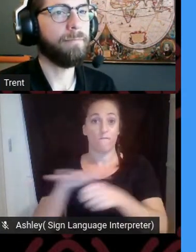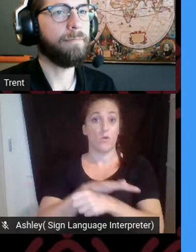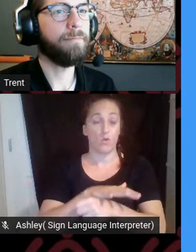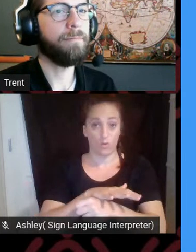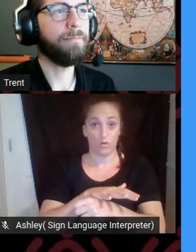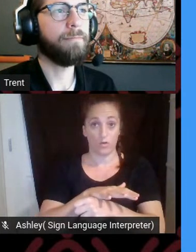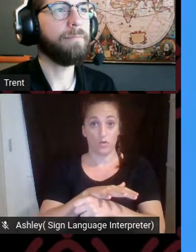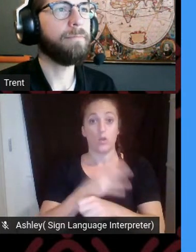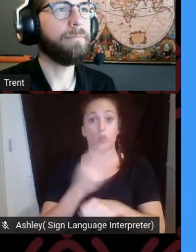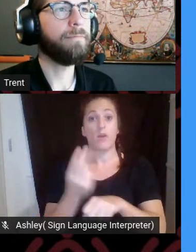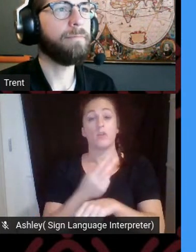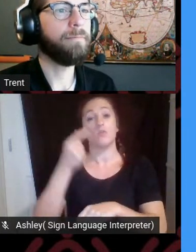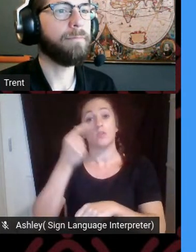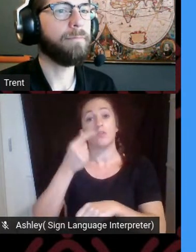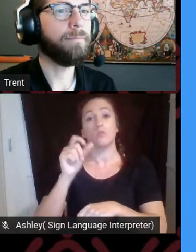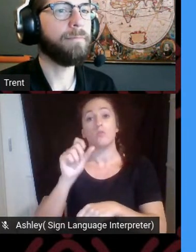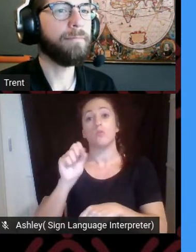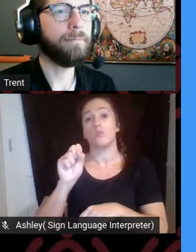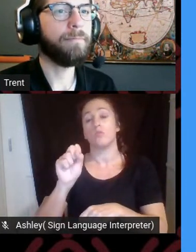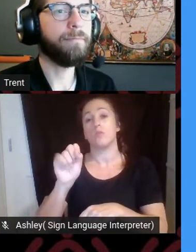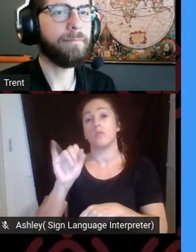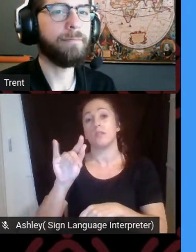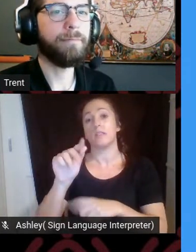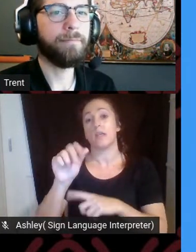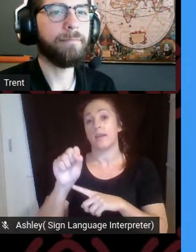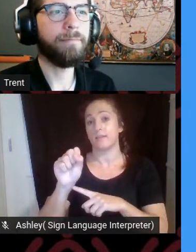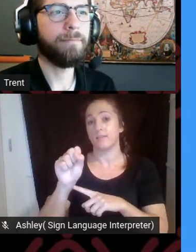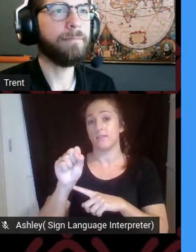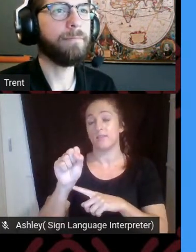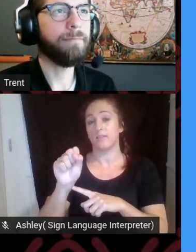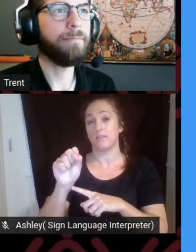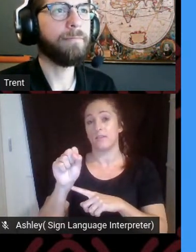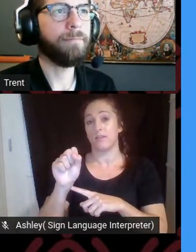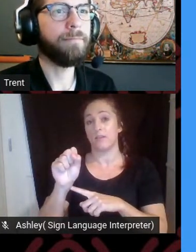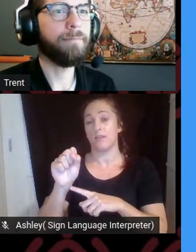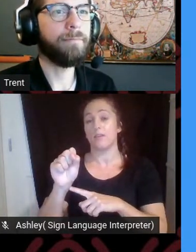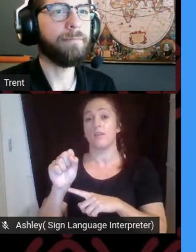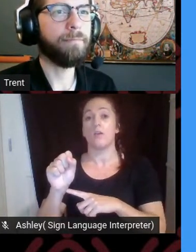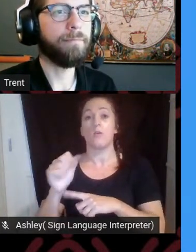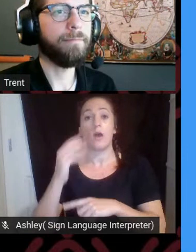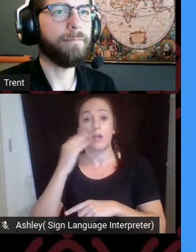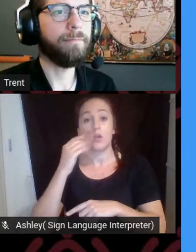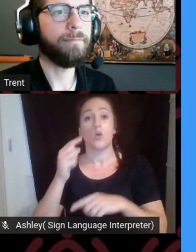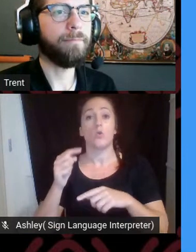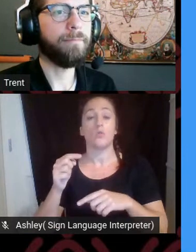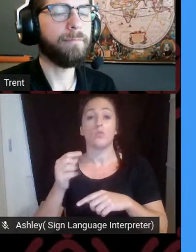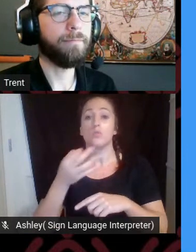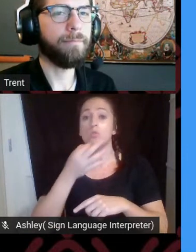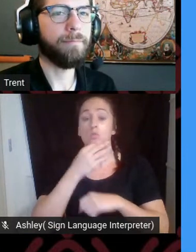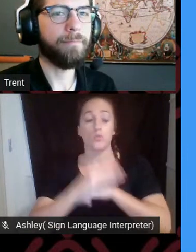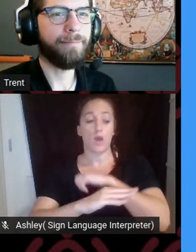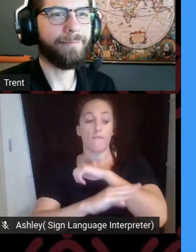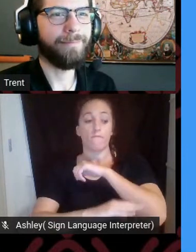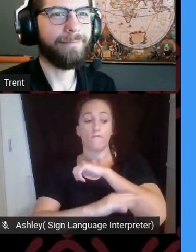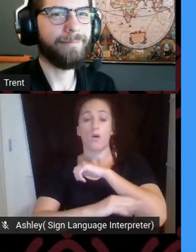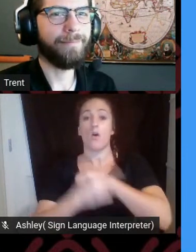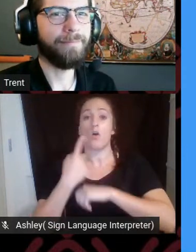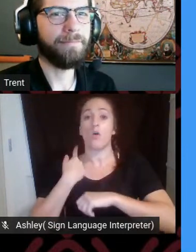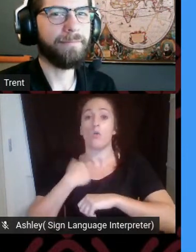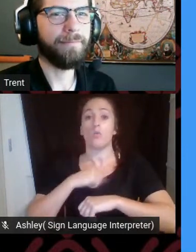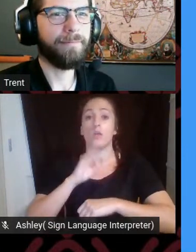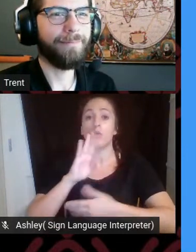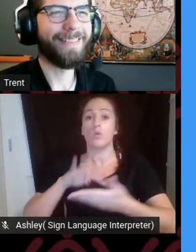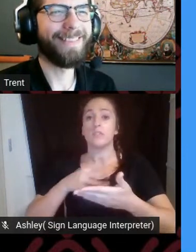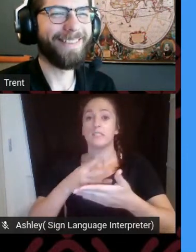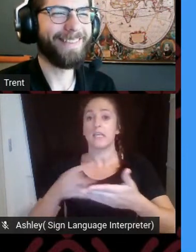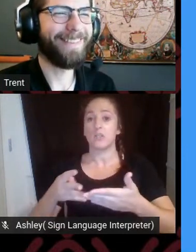Google Sites from John Shoemaker on our website, and look forward to one on Keep coming up this fall. We have one scheduled. We're not scheduled, but we're